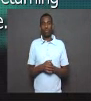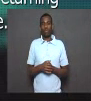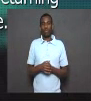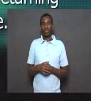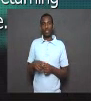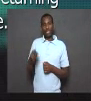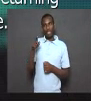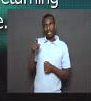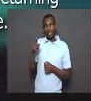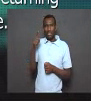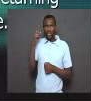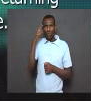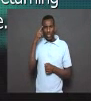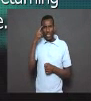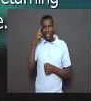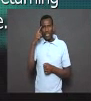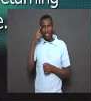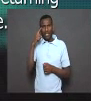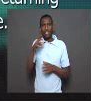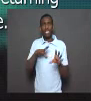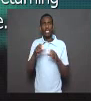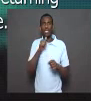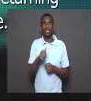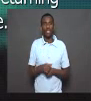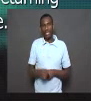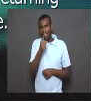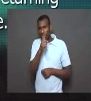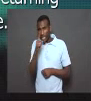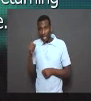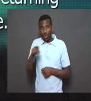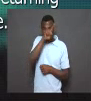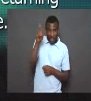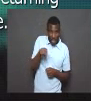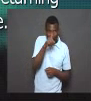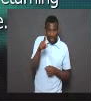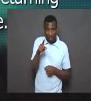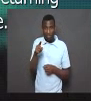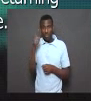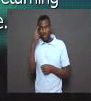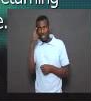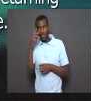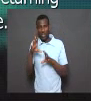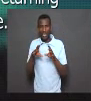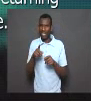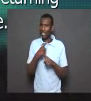Without considering them to be so, analysis of each cycle would be different.